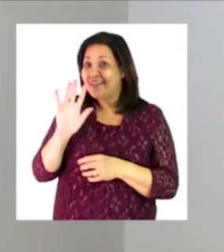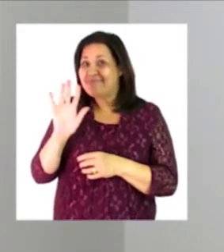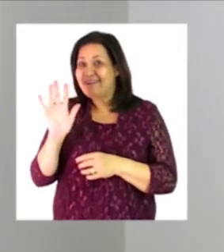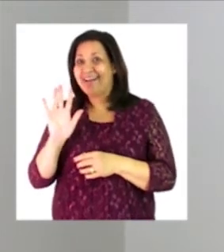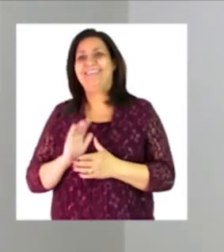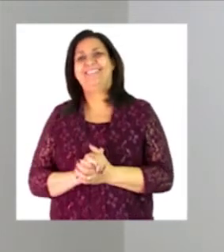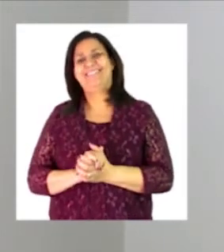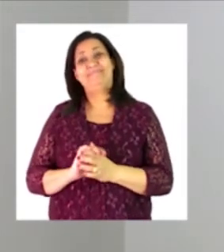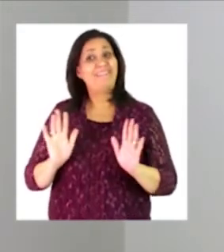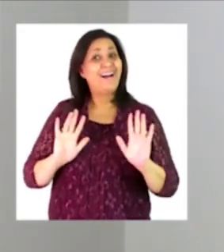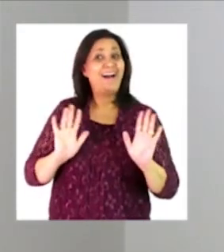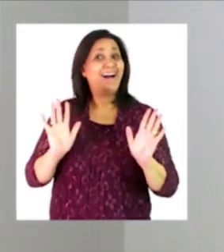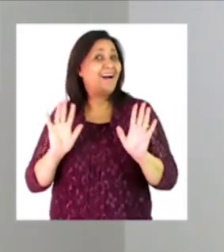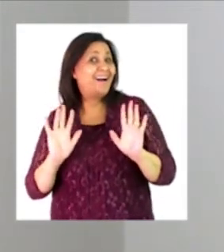goodbye.